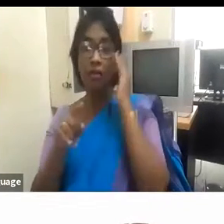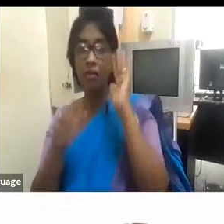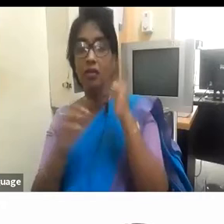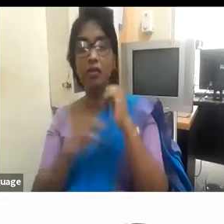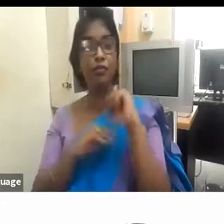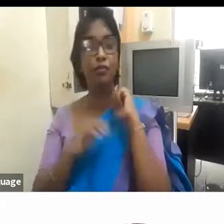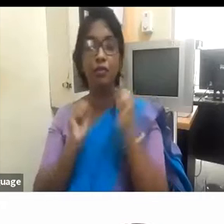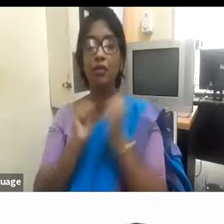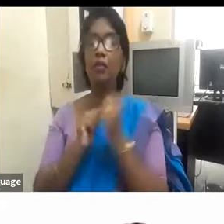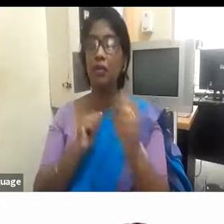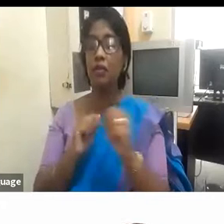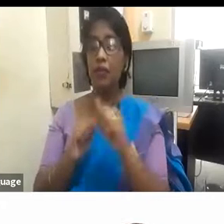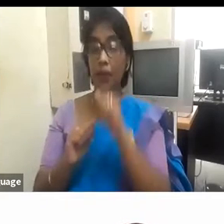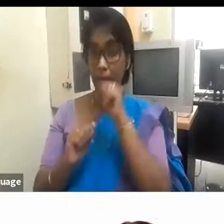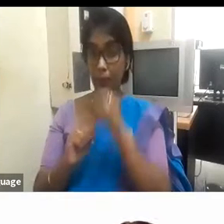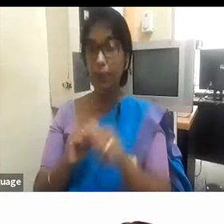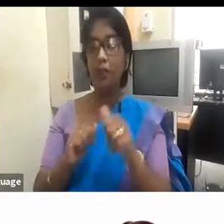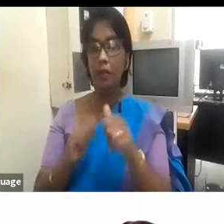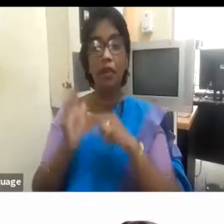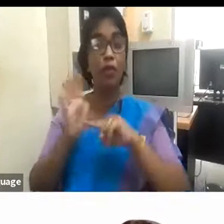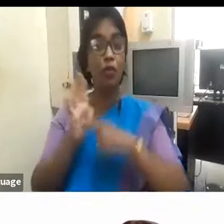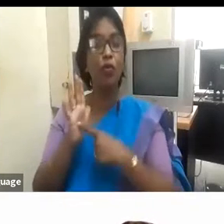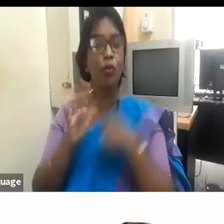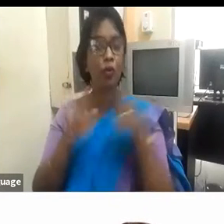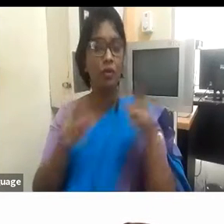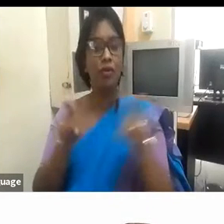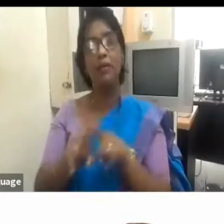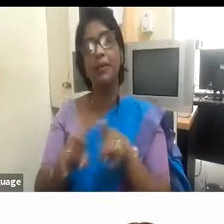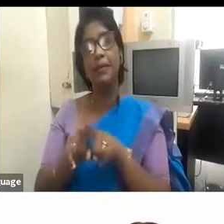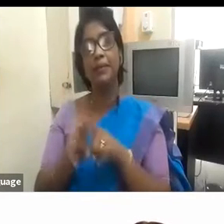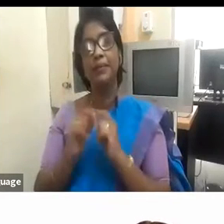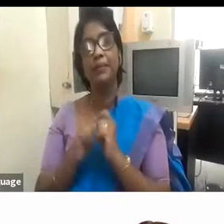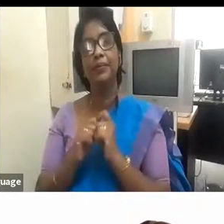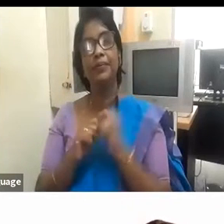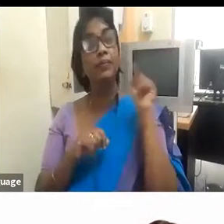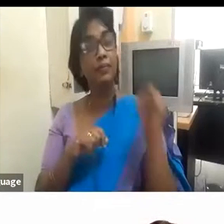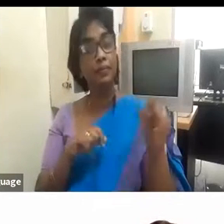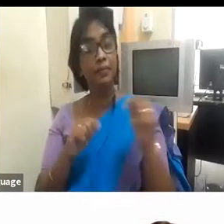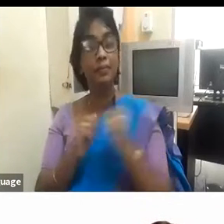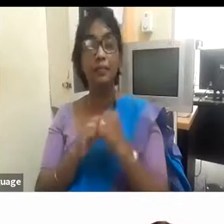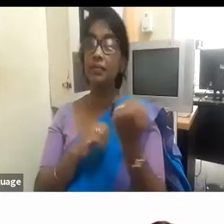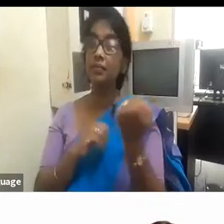women, where that empowerment comes with